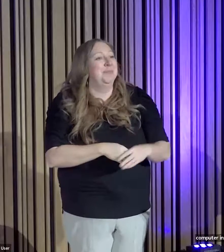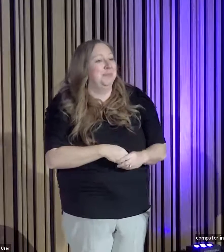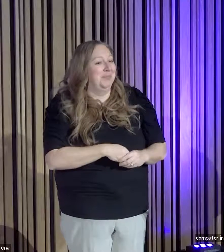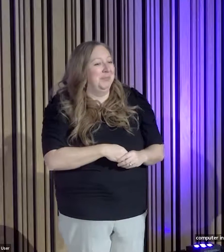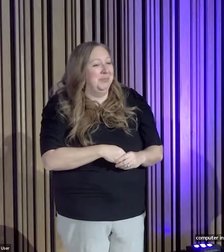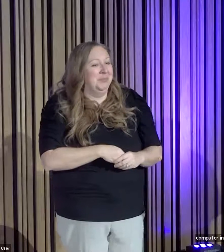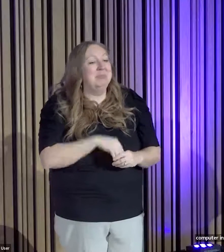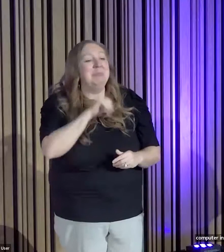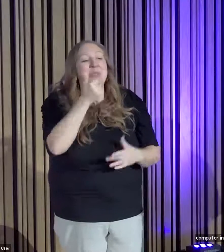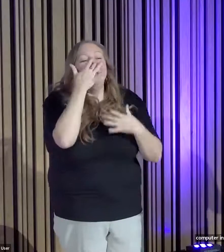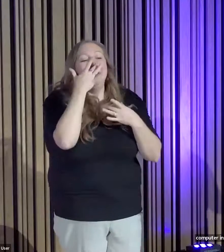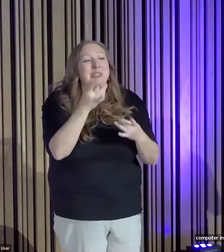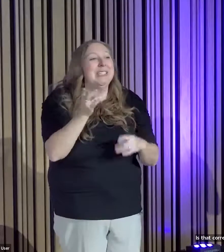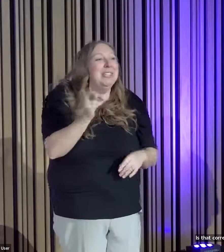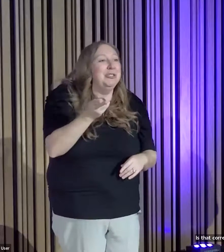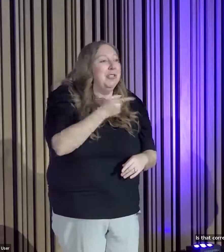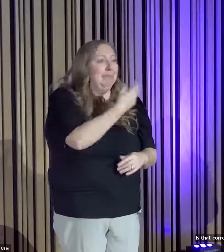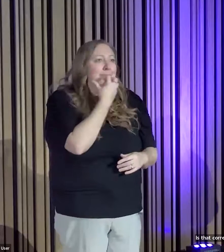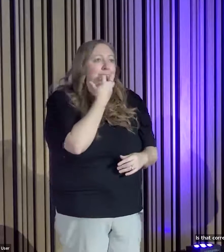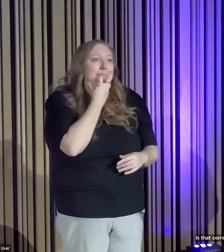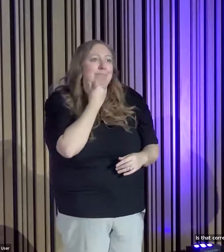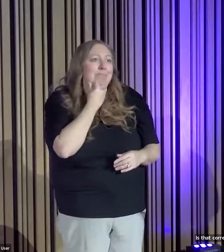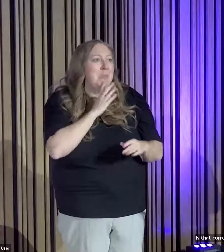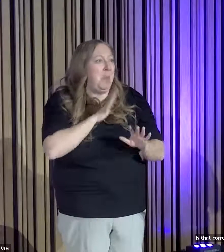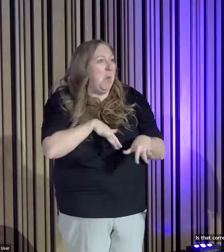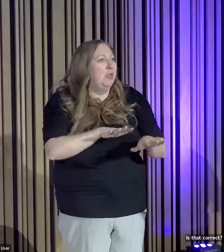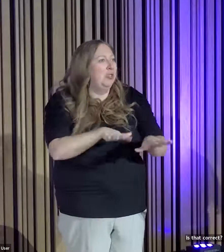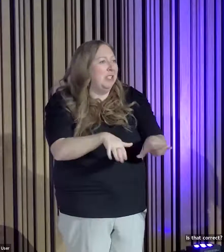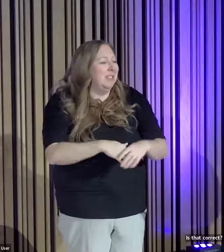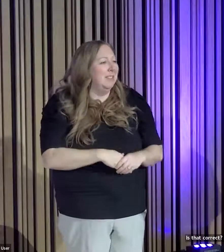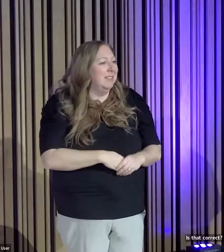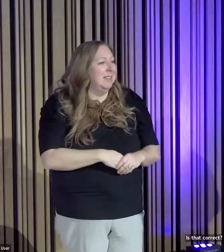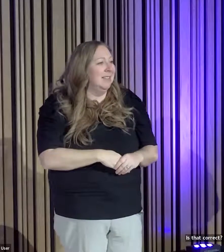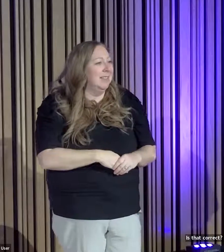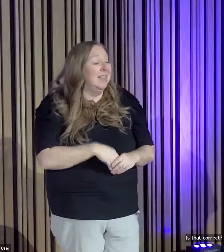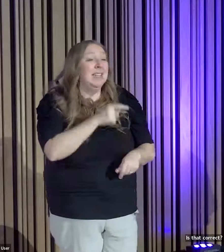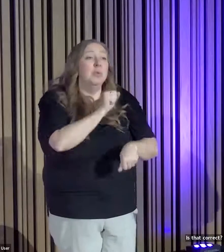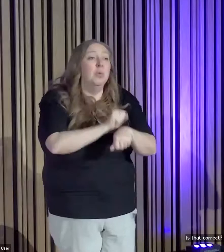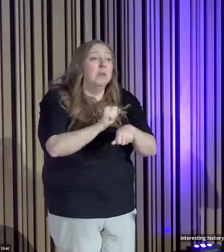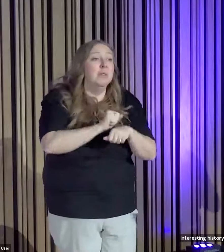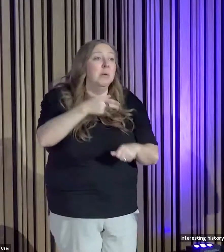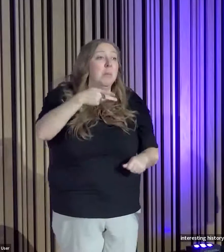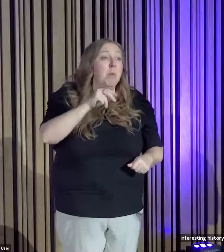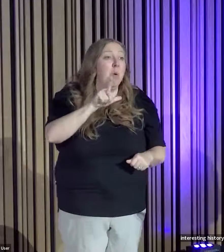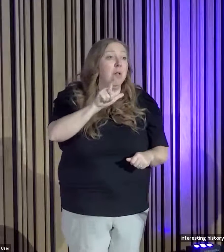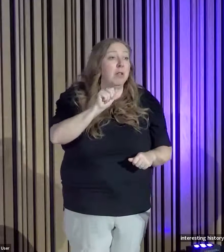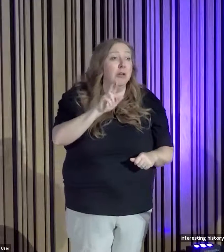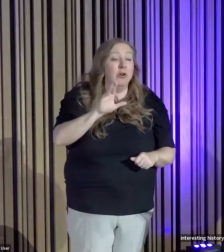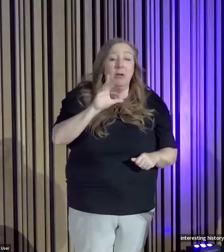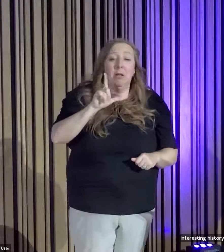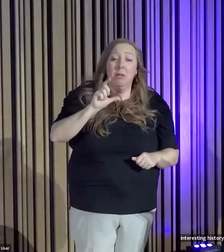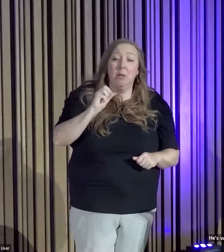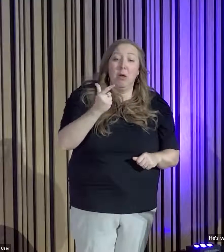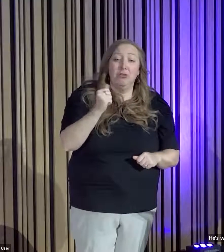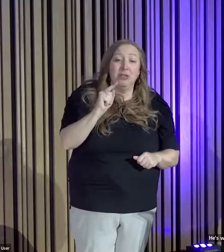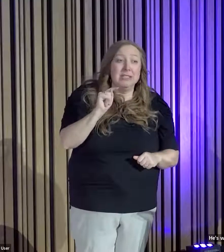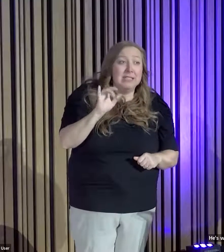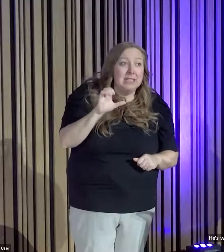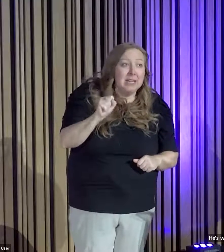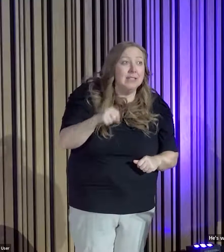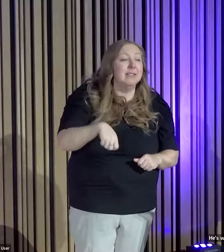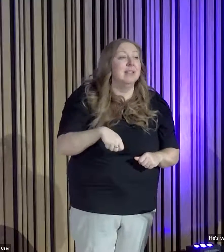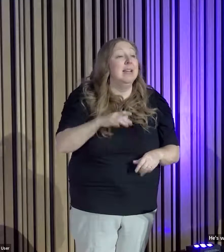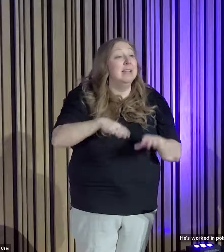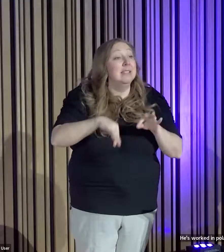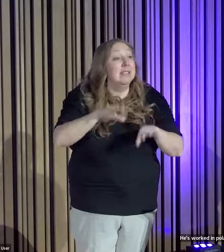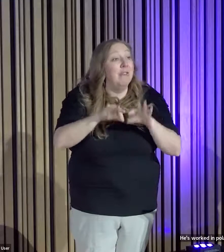another interesting history in his love of the oceans, obviously. He's worked in polar logistics and for both supporting scientific missions and discovery